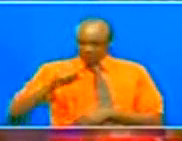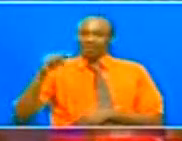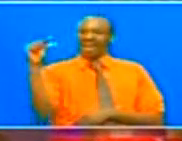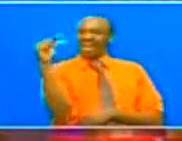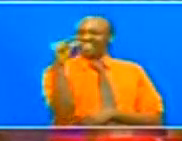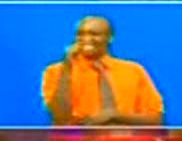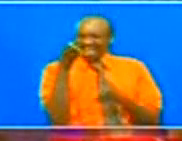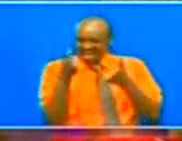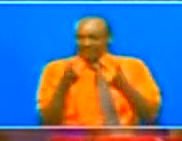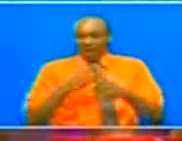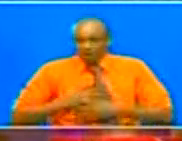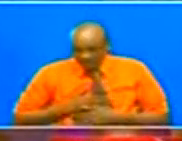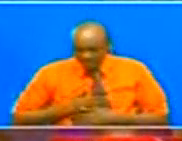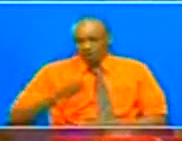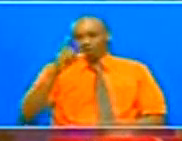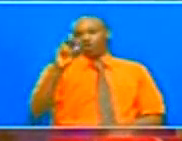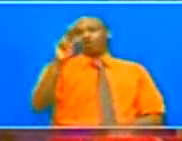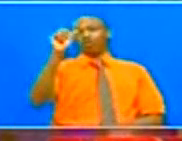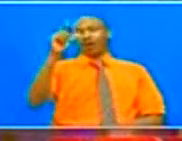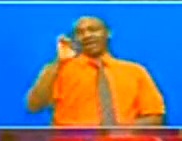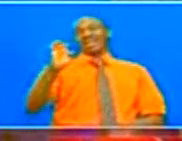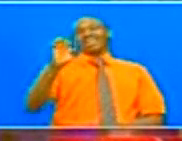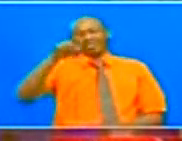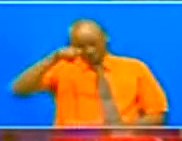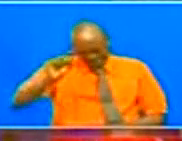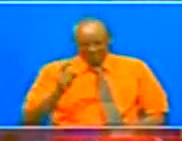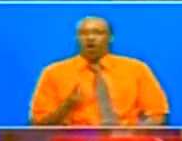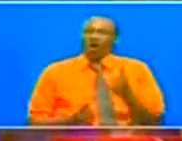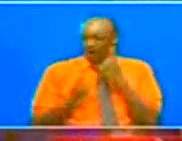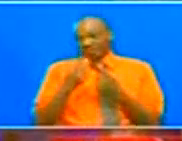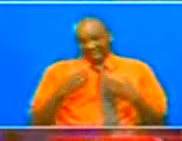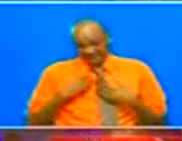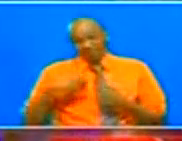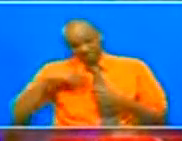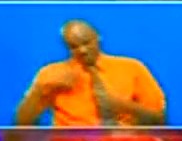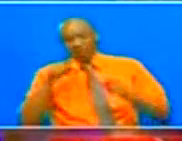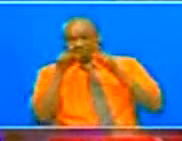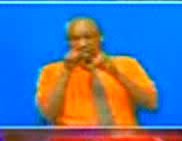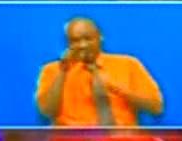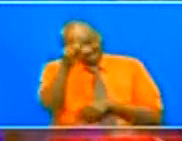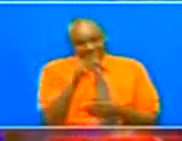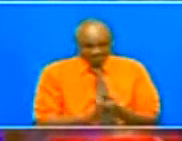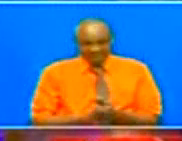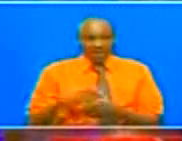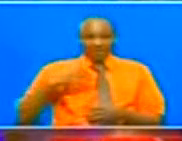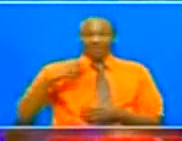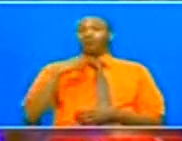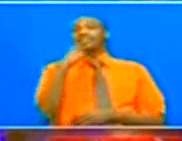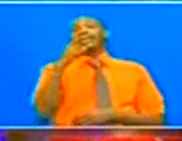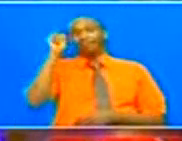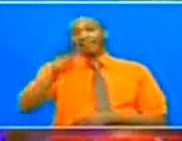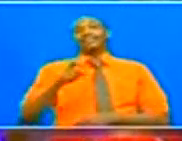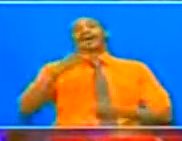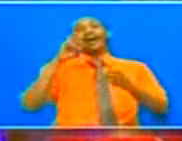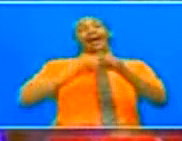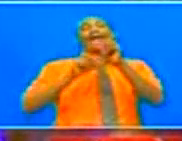Honorable Aidan Duale. He's a man under fire, man under siege. In fact, they're calling for his immediate